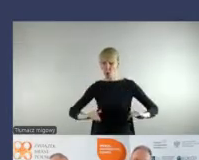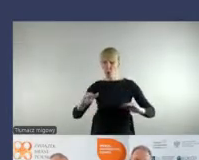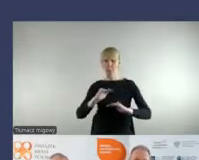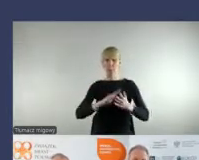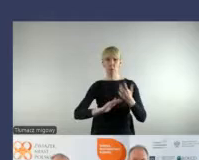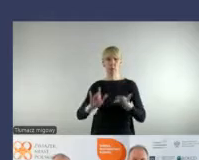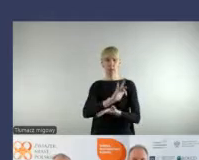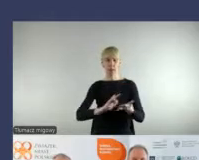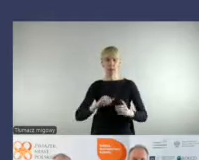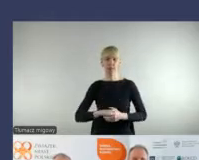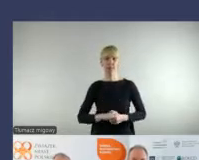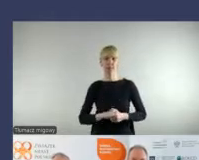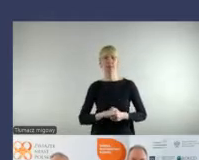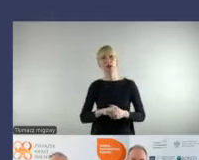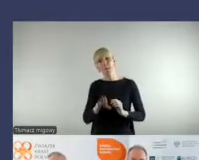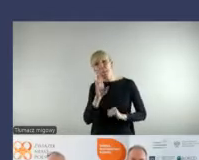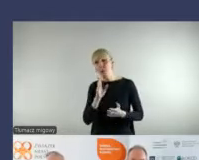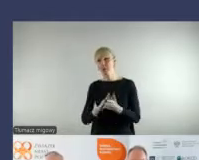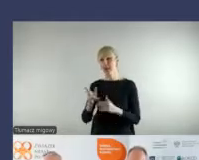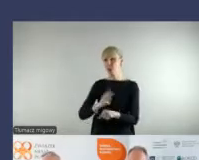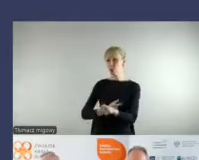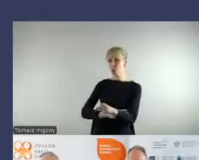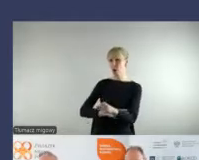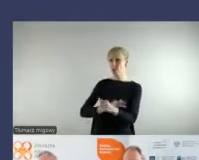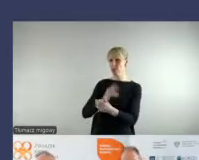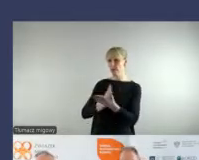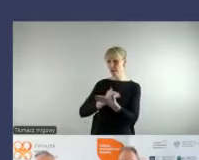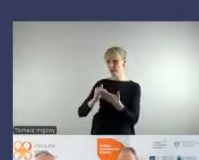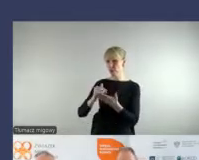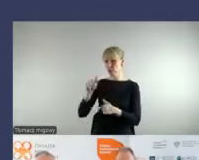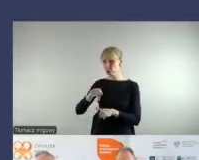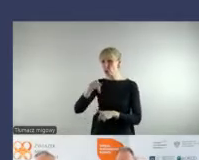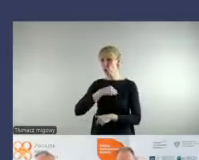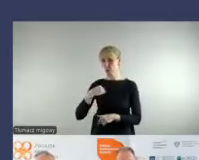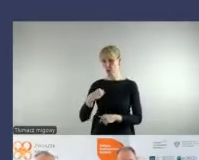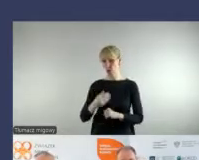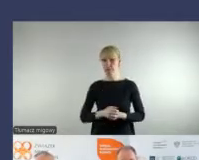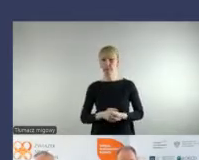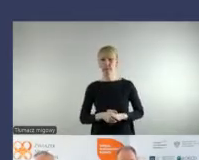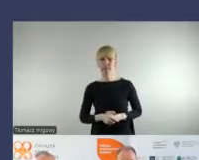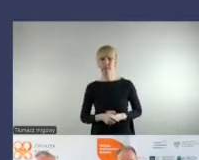regional presentations. This is roughly the equivalent of our voivodeship.